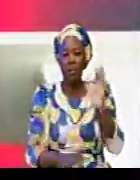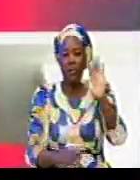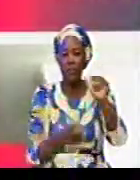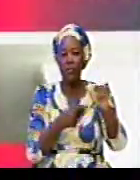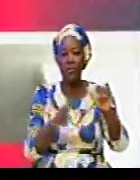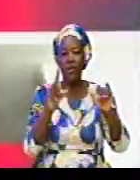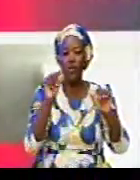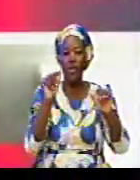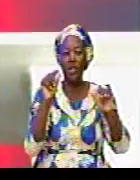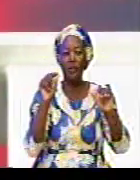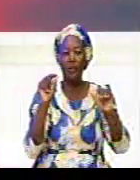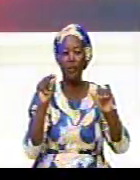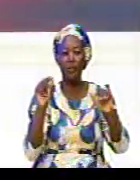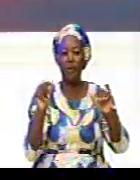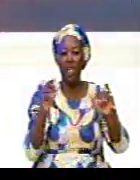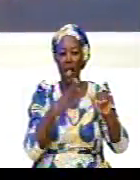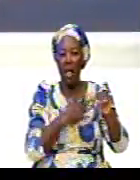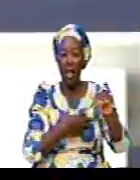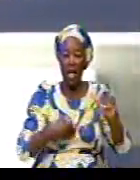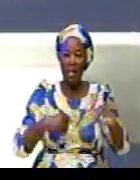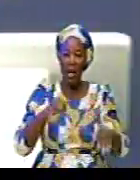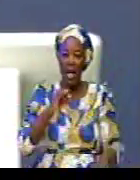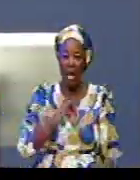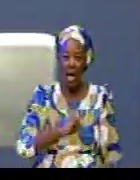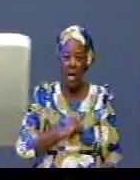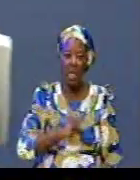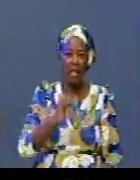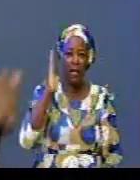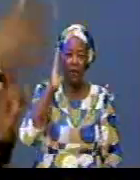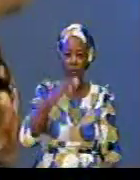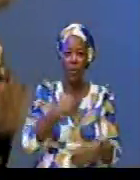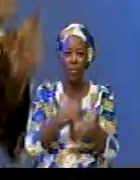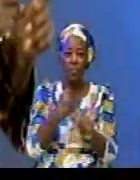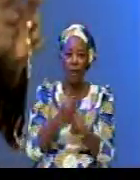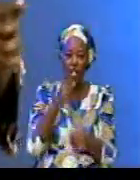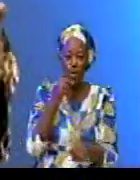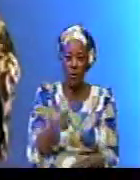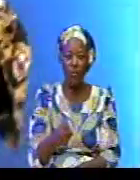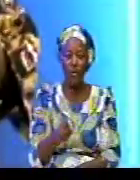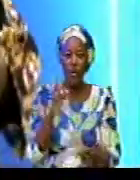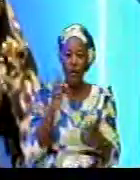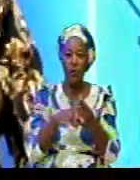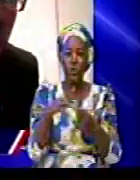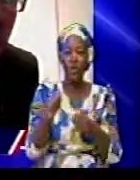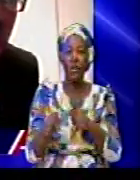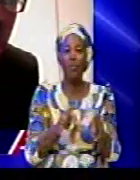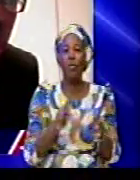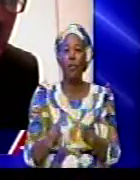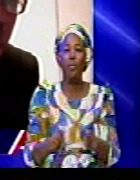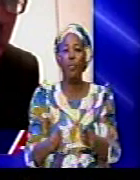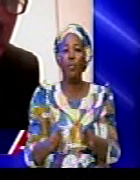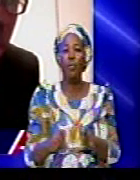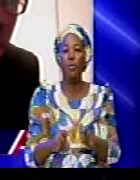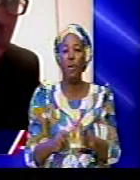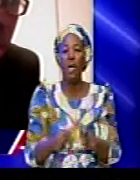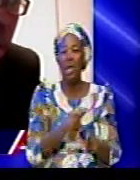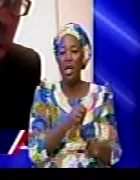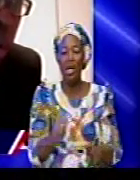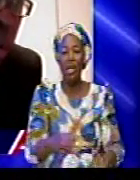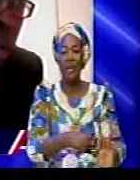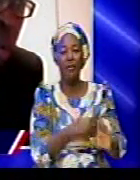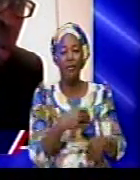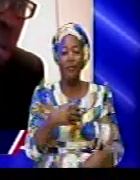Jeremiah, and in verse 20, Jeremiah chapter 15, verse 20, and I will make